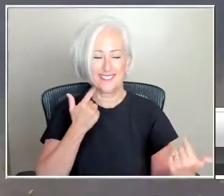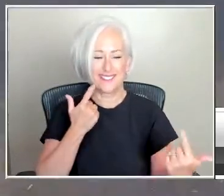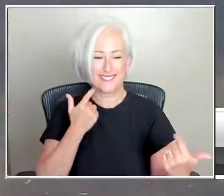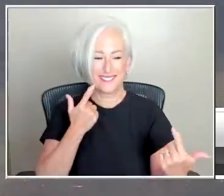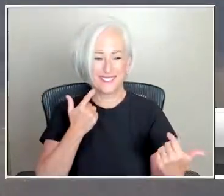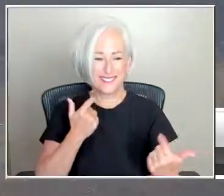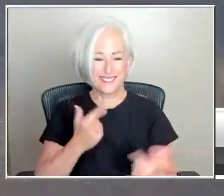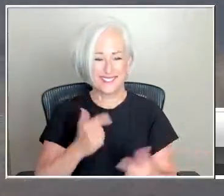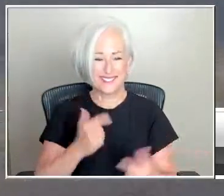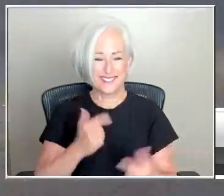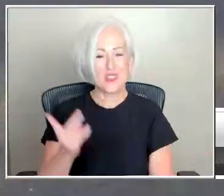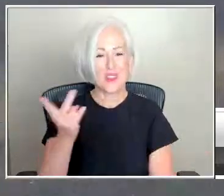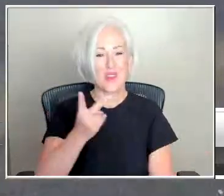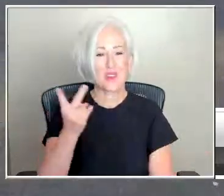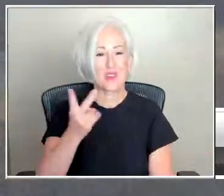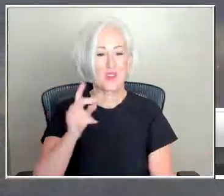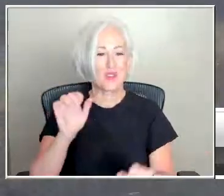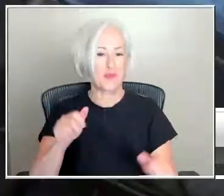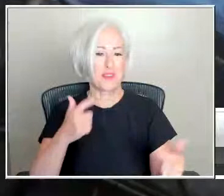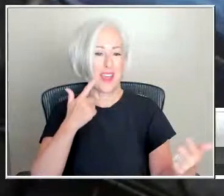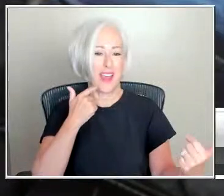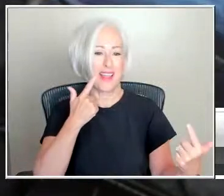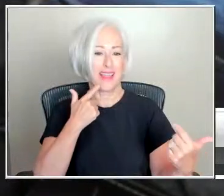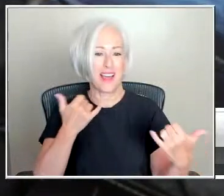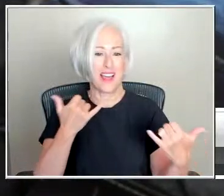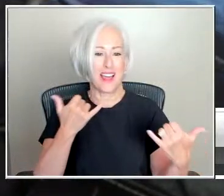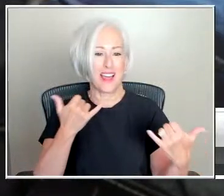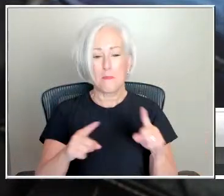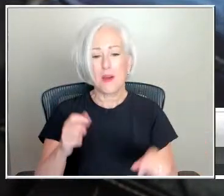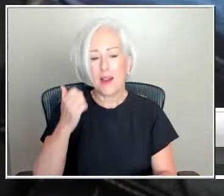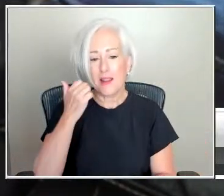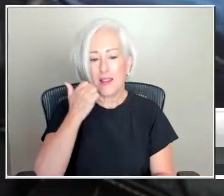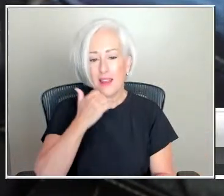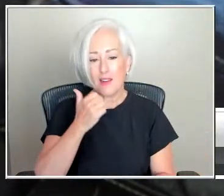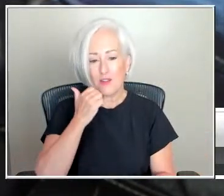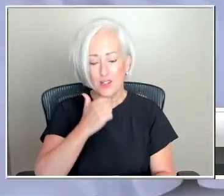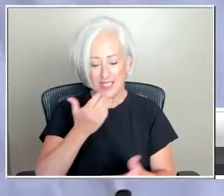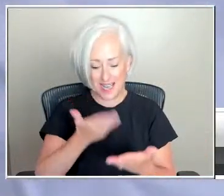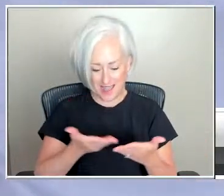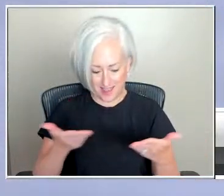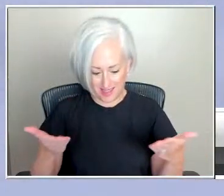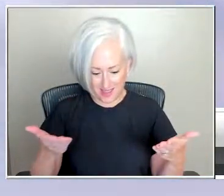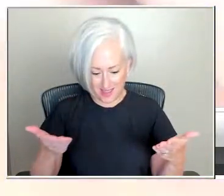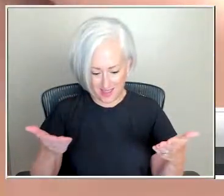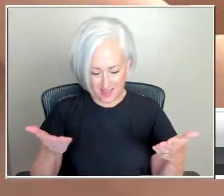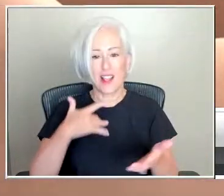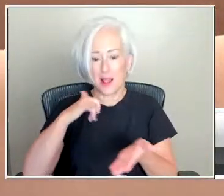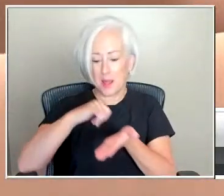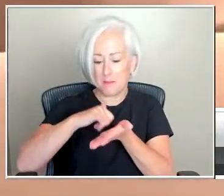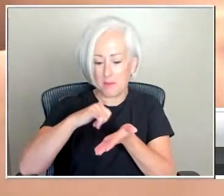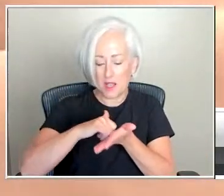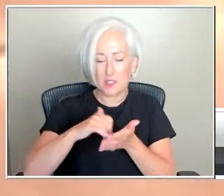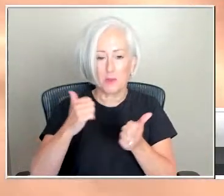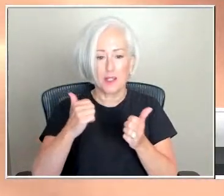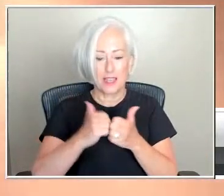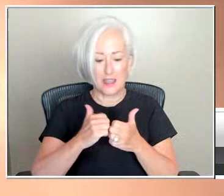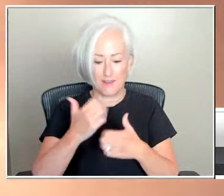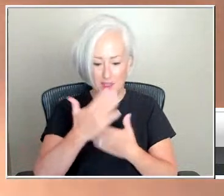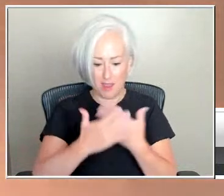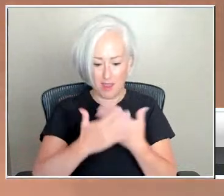They can laugh about it now, but everyday tasks can be next to impossible for someone with tremors. We take you inside